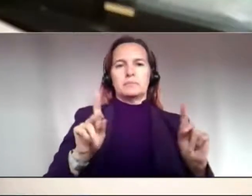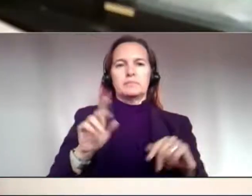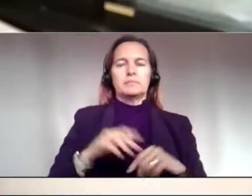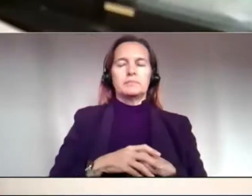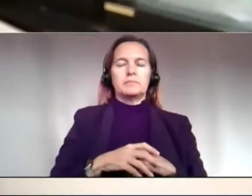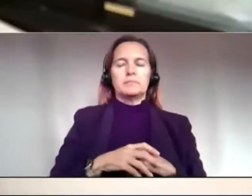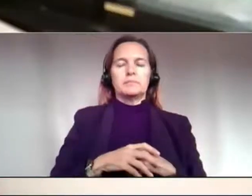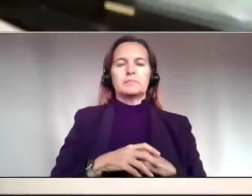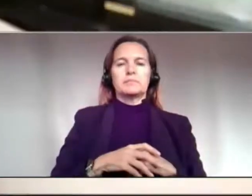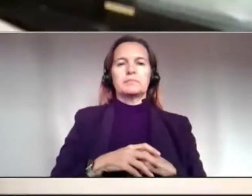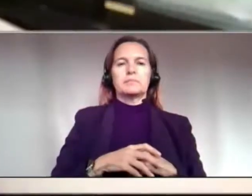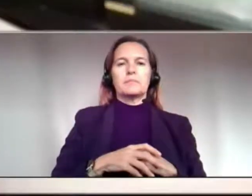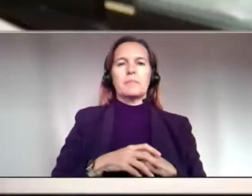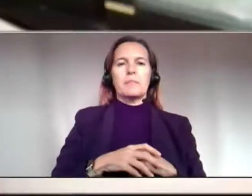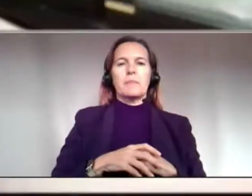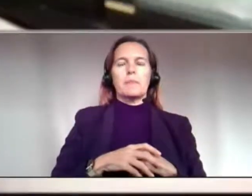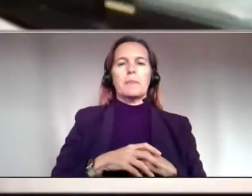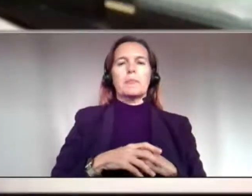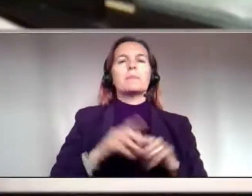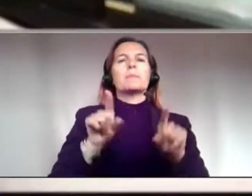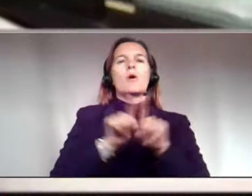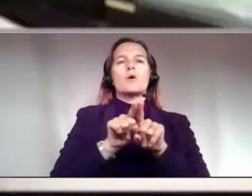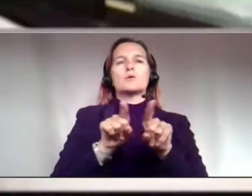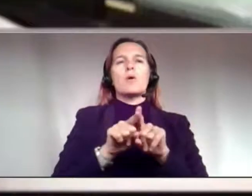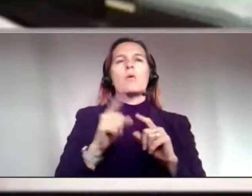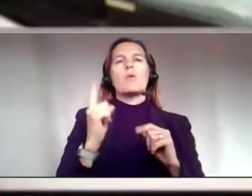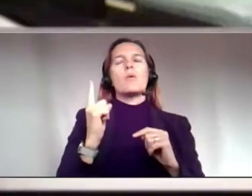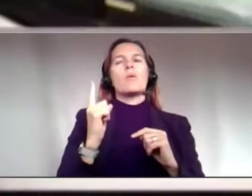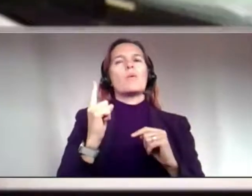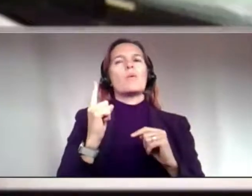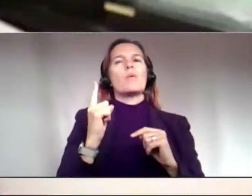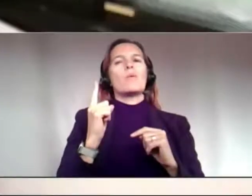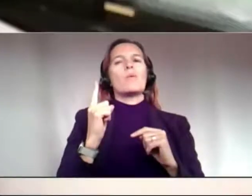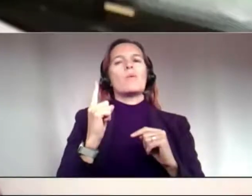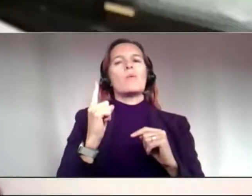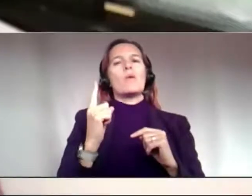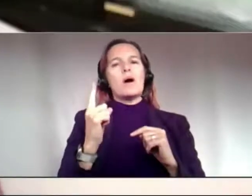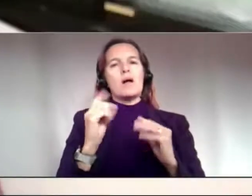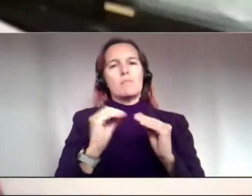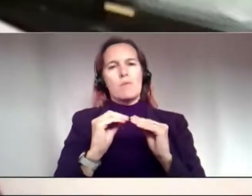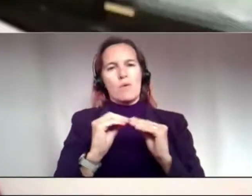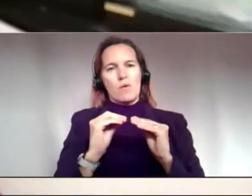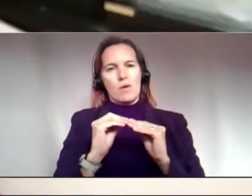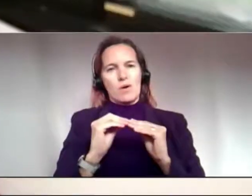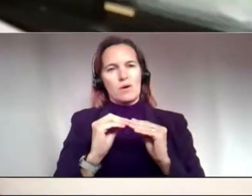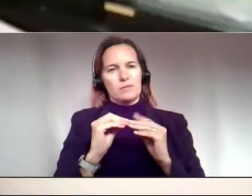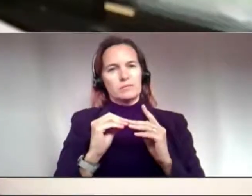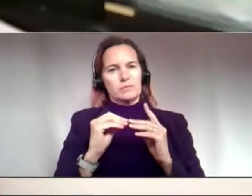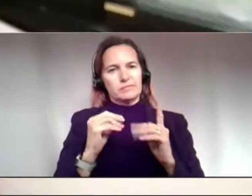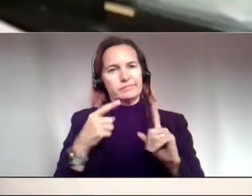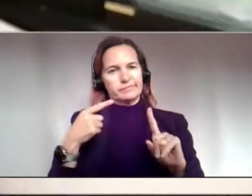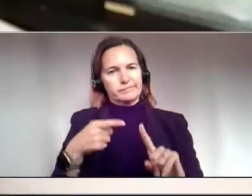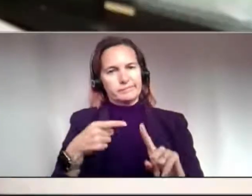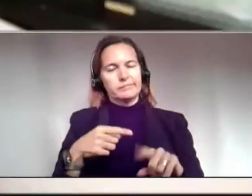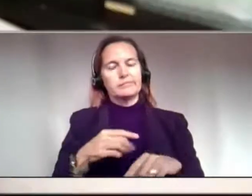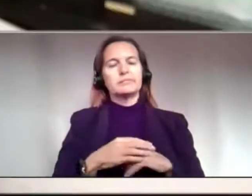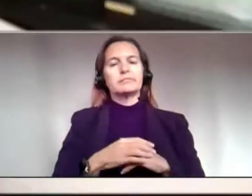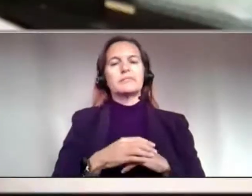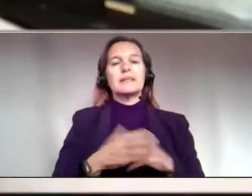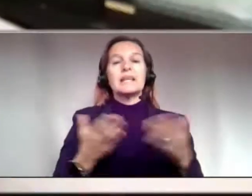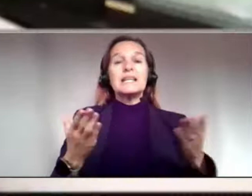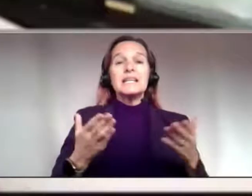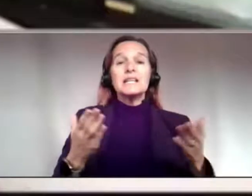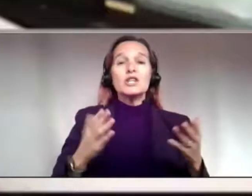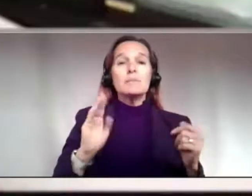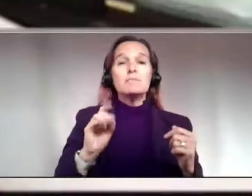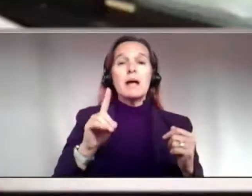I want to say another word before I turn it over to Dr. Miller. We're going through some terrible stresses here in Mendocino